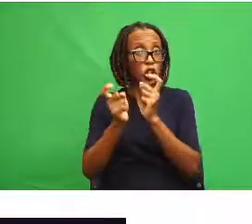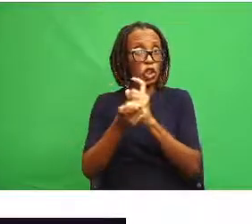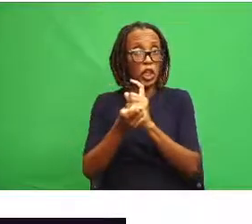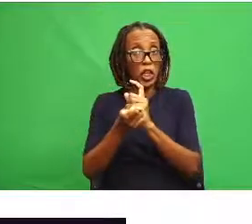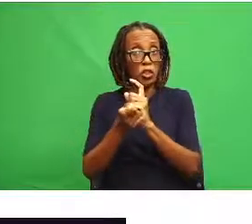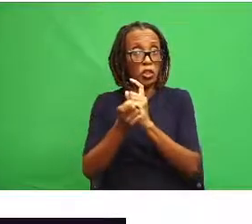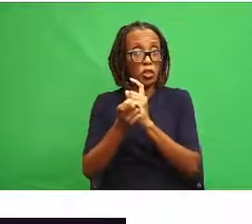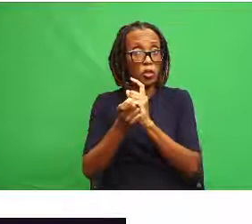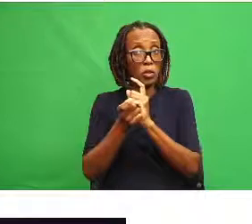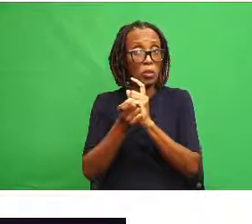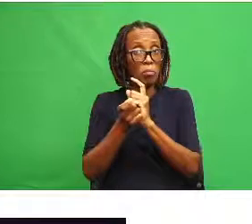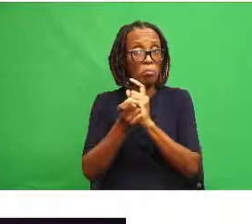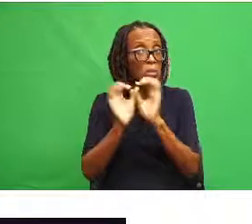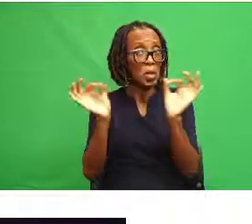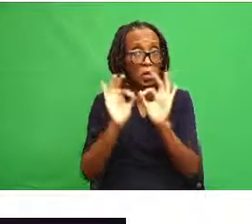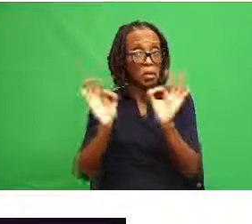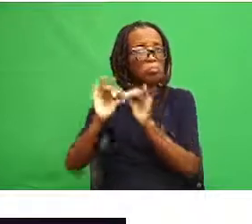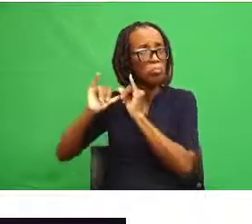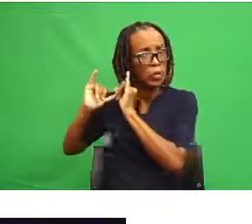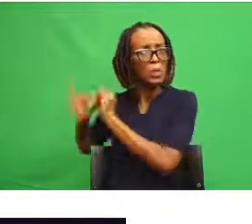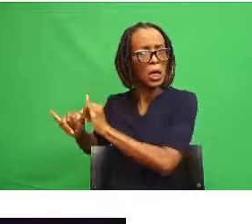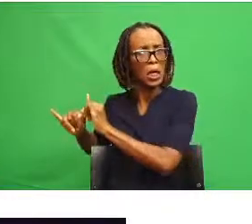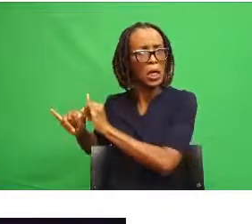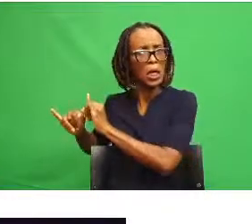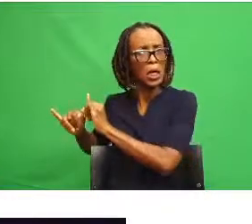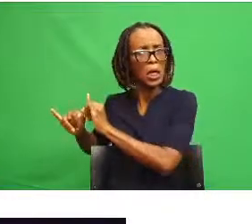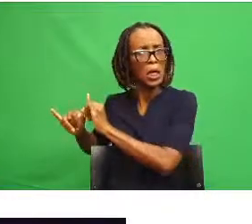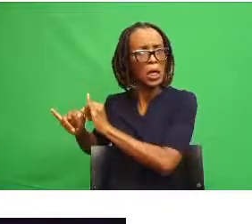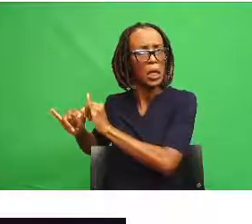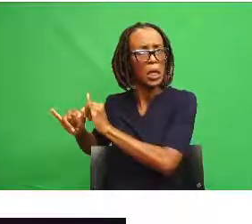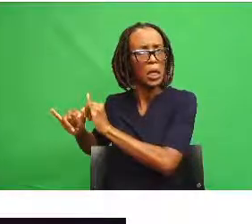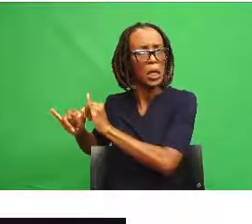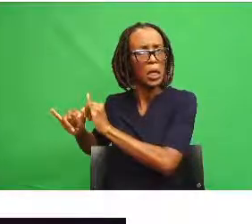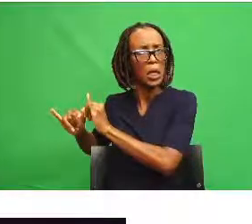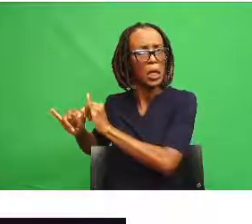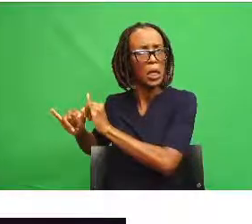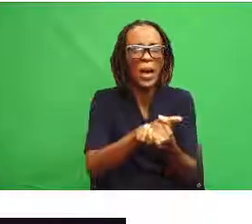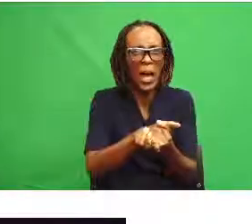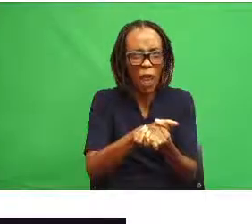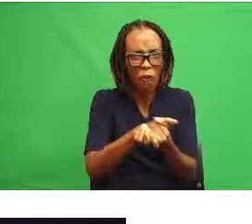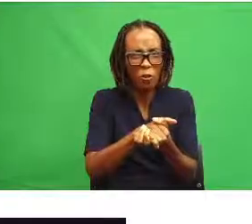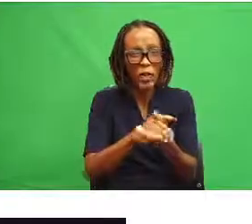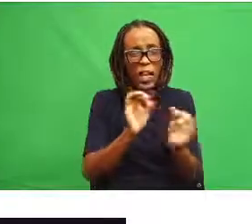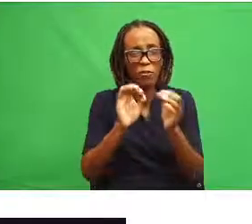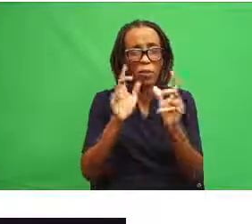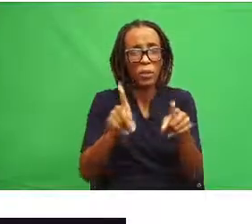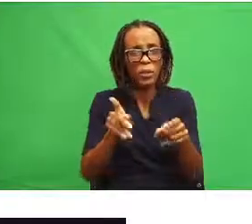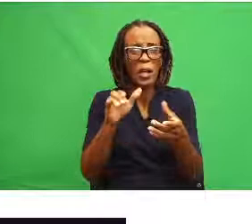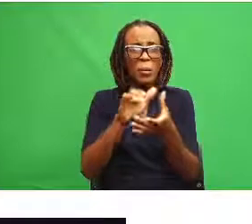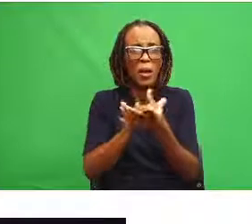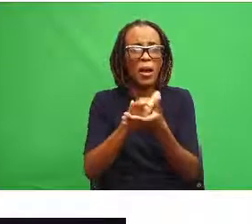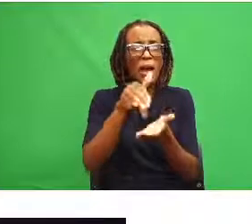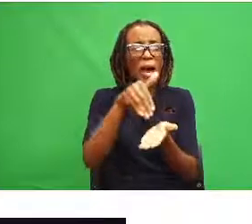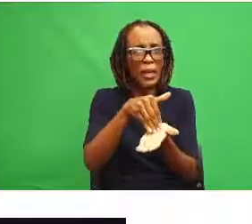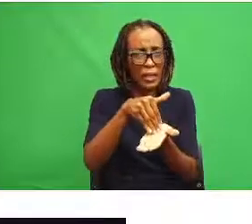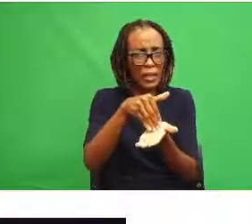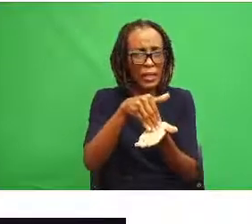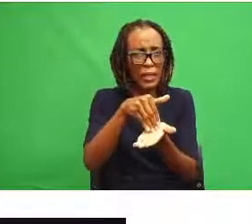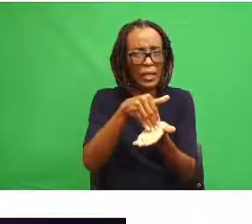stand. The fact that they are now remarried, I suspect that is what you're saying, that they are now married to another person, does